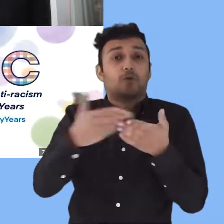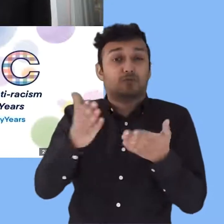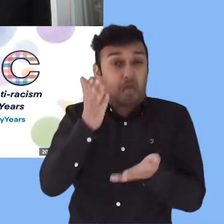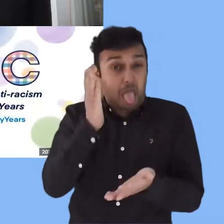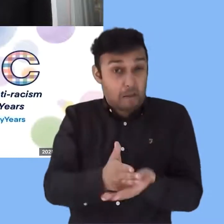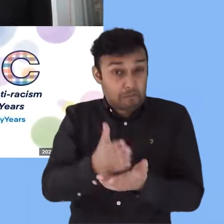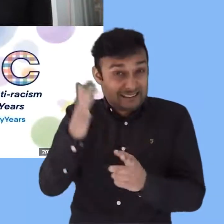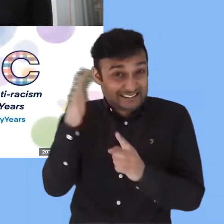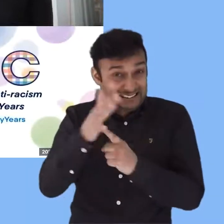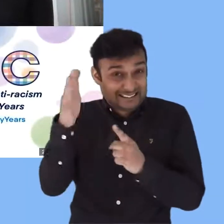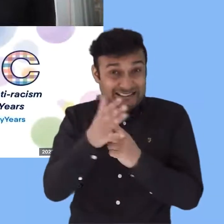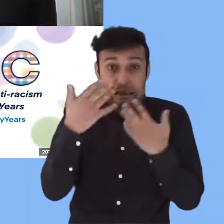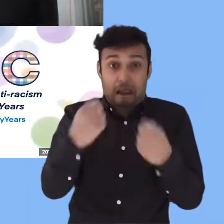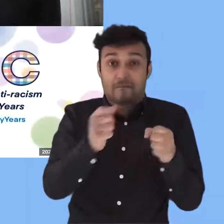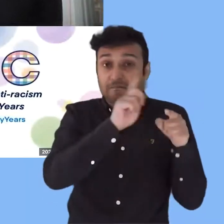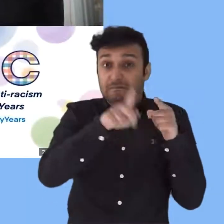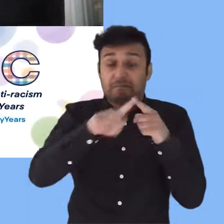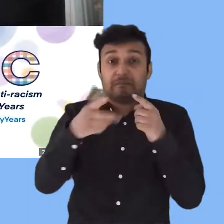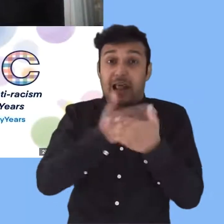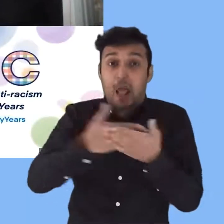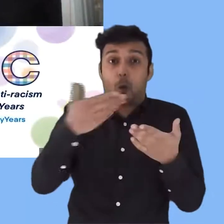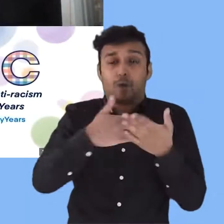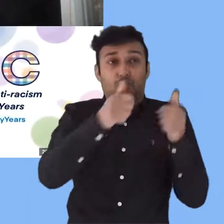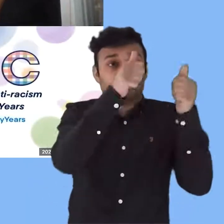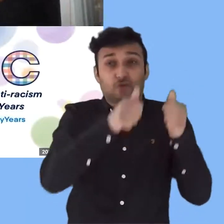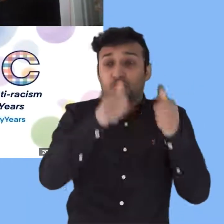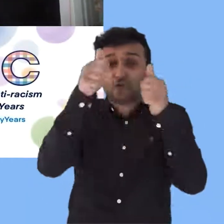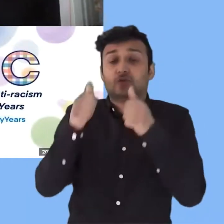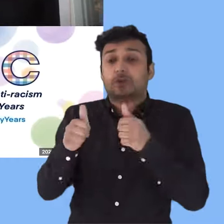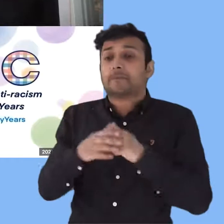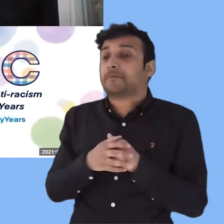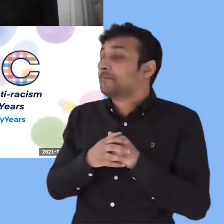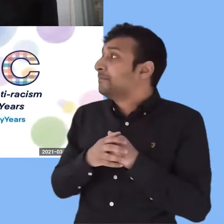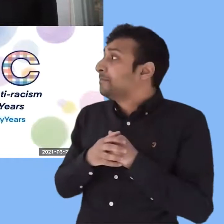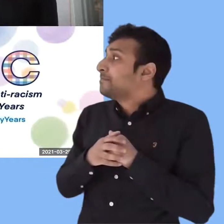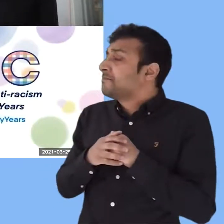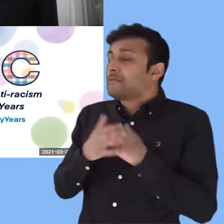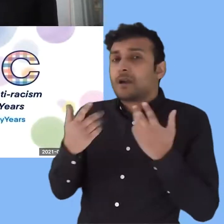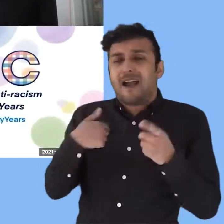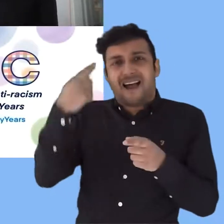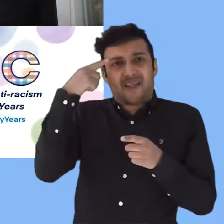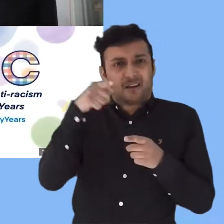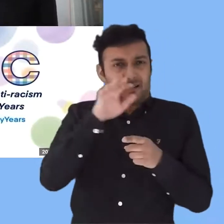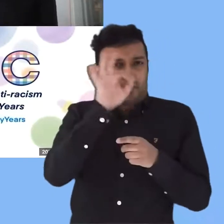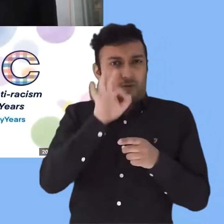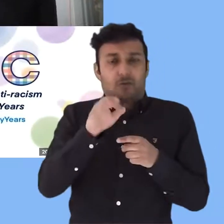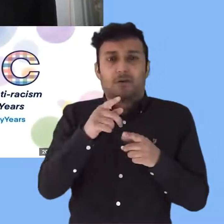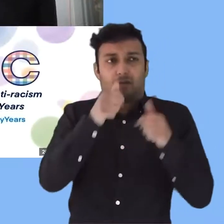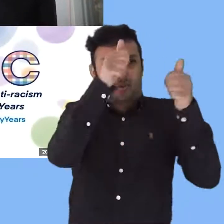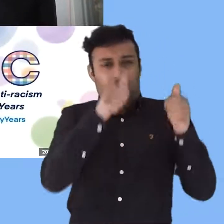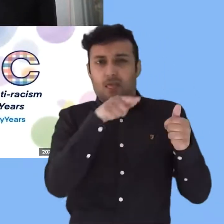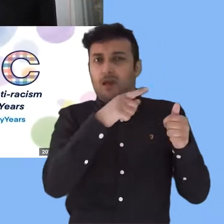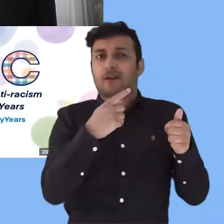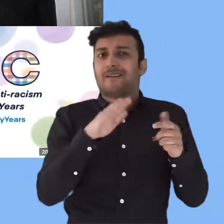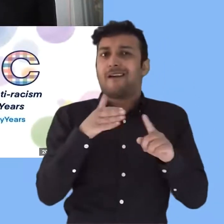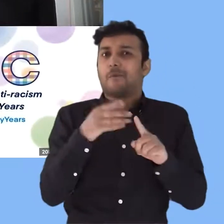Who are the signs for? I think that's important to think about. Right, okay. Yeah, so are the signs for your children? Are they actually reading